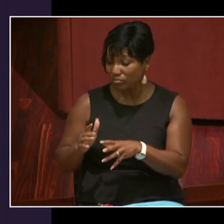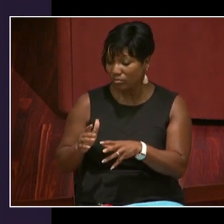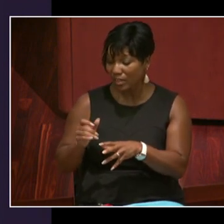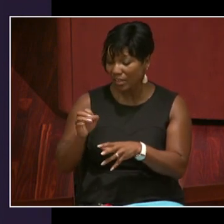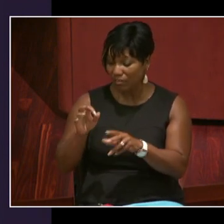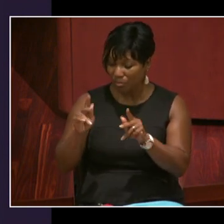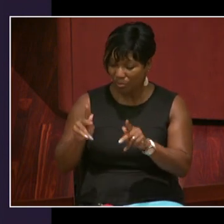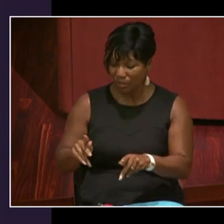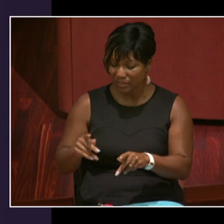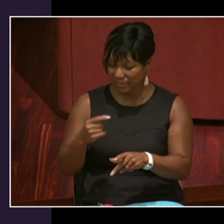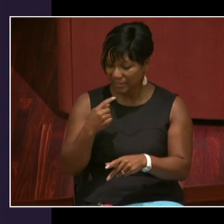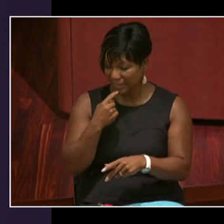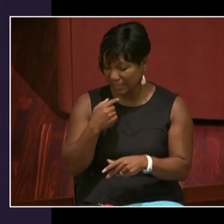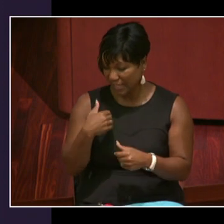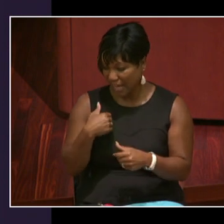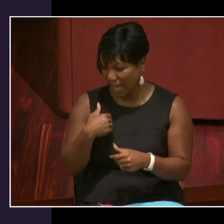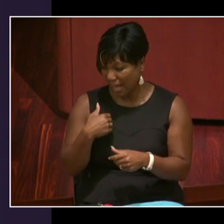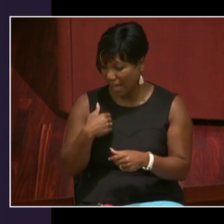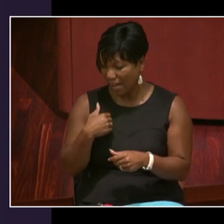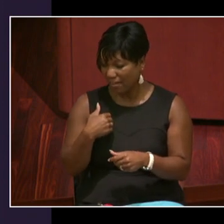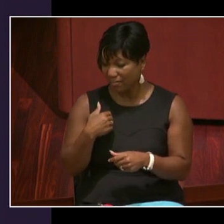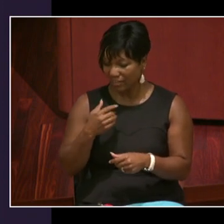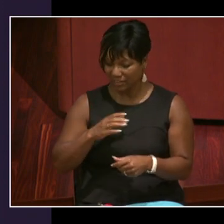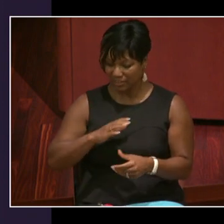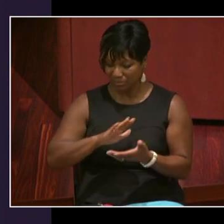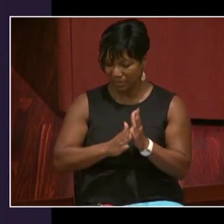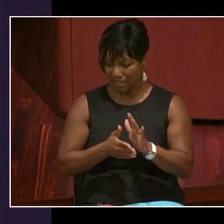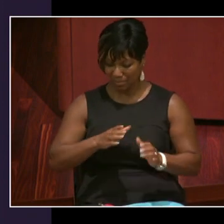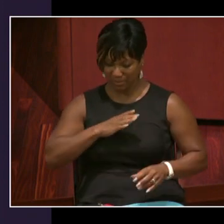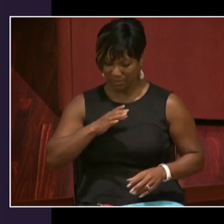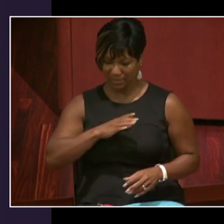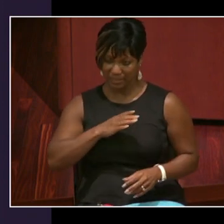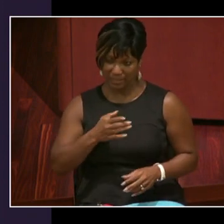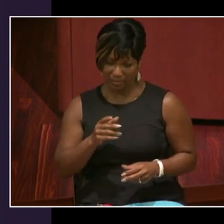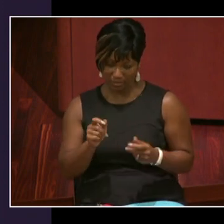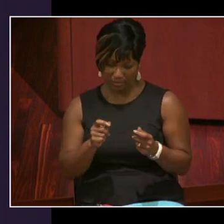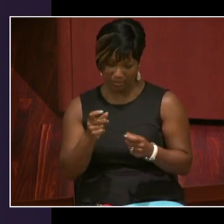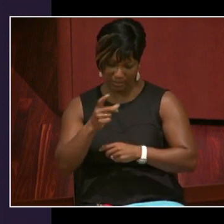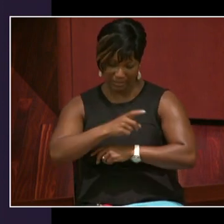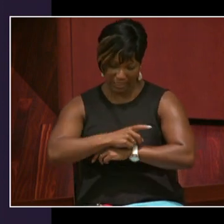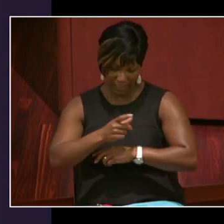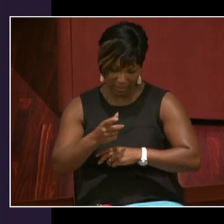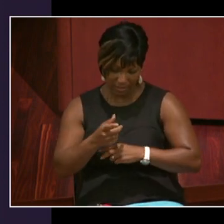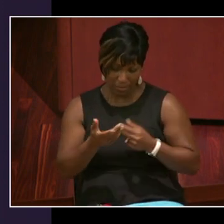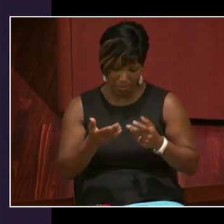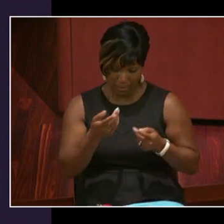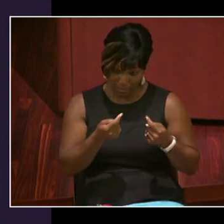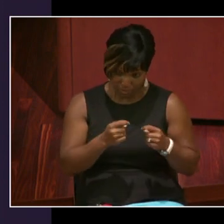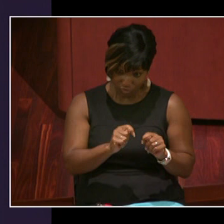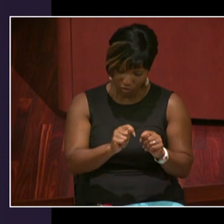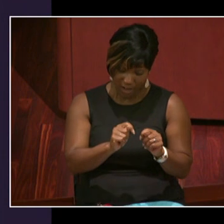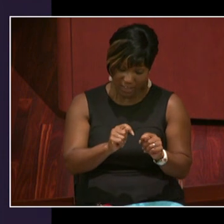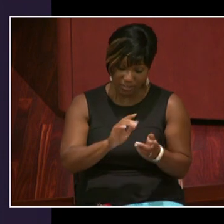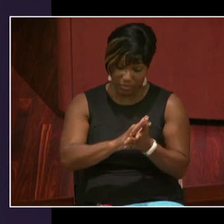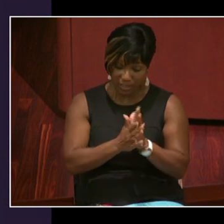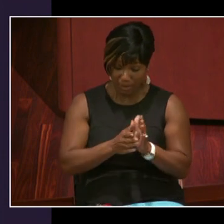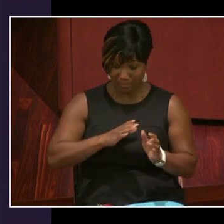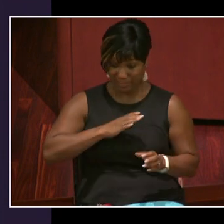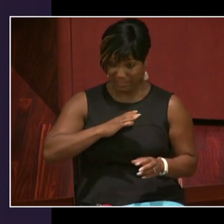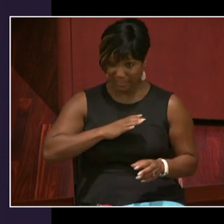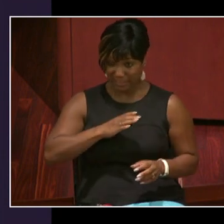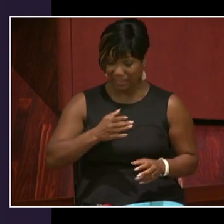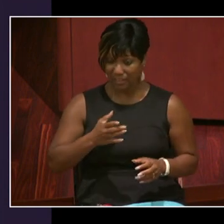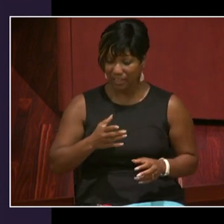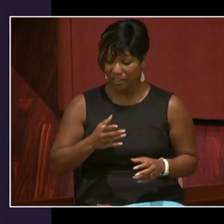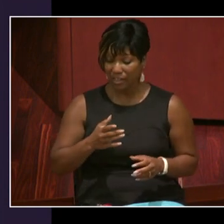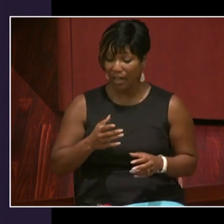they listed that they had a naturalization that they had attempted. So maybe they have a declaration of intention or a